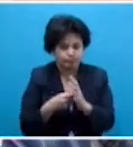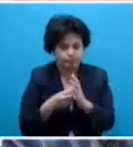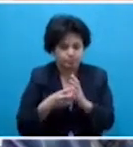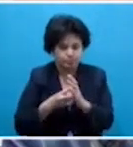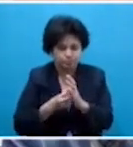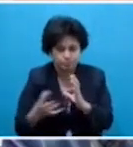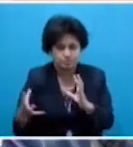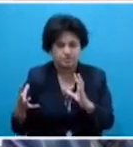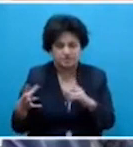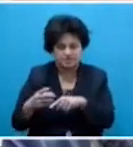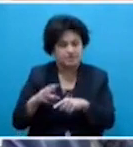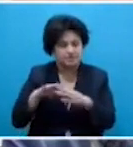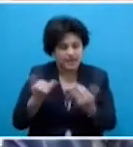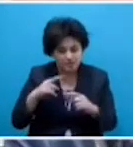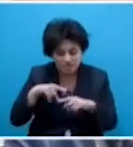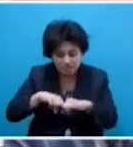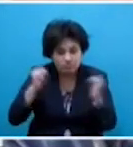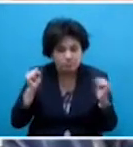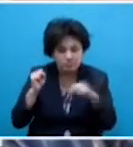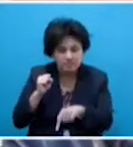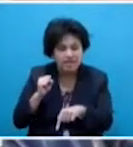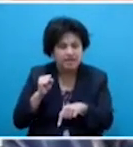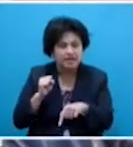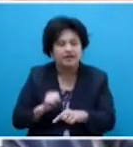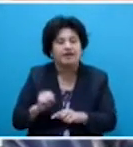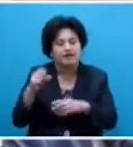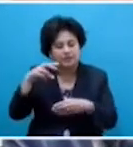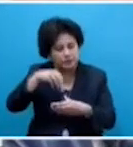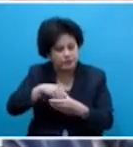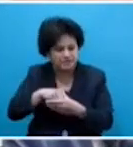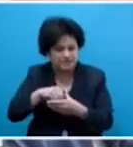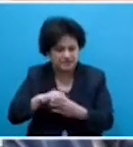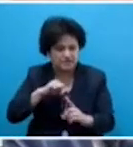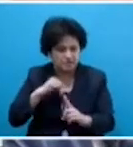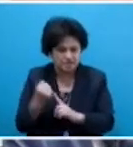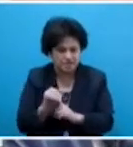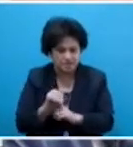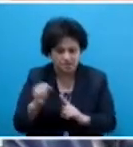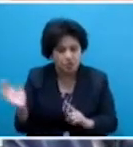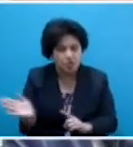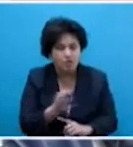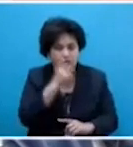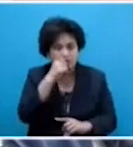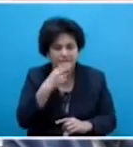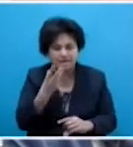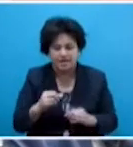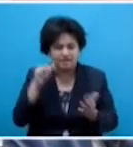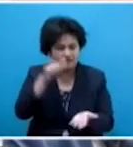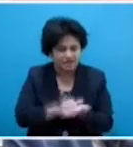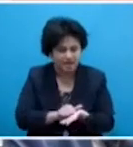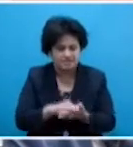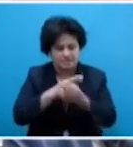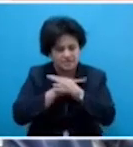genuinely inclusive society in which minority rights are respected and all citizens are equal, not